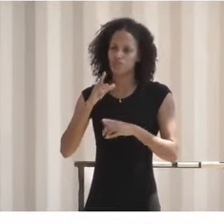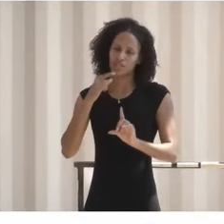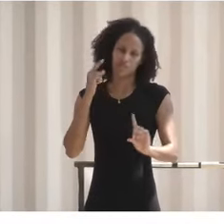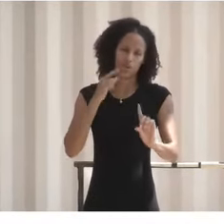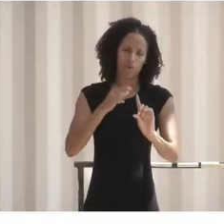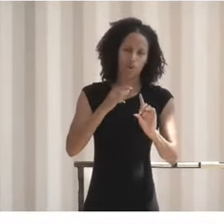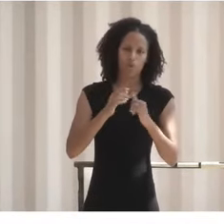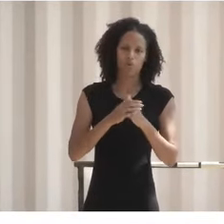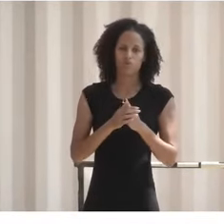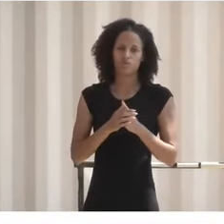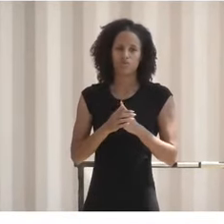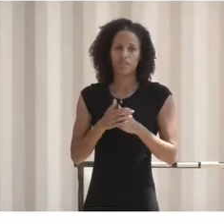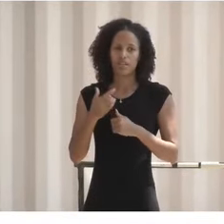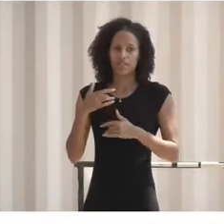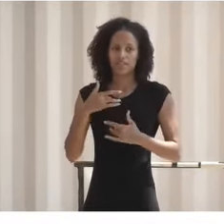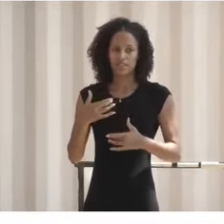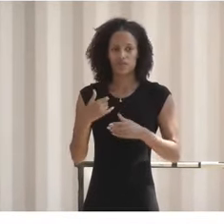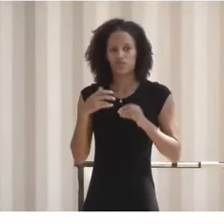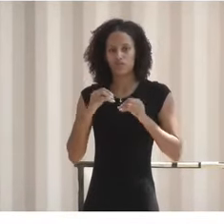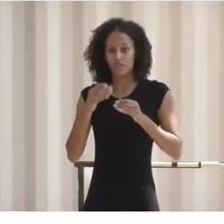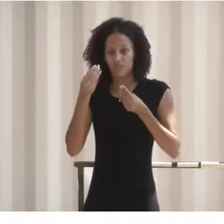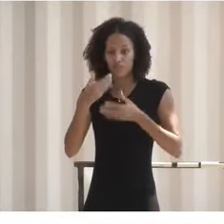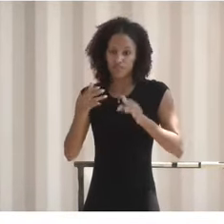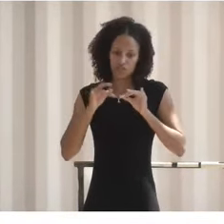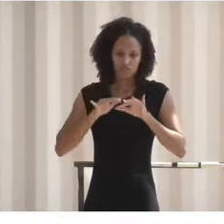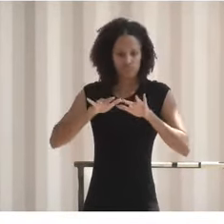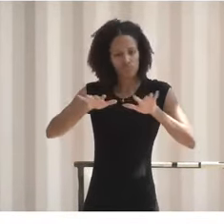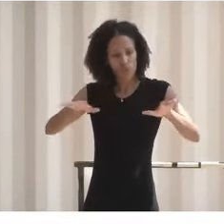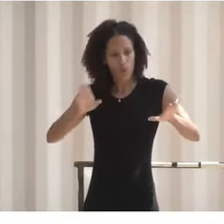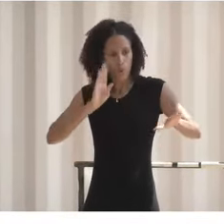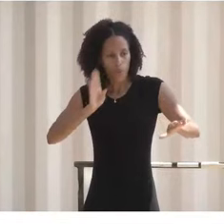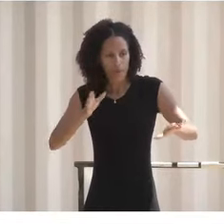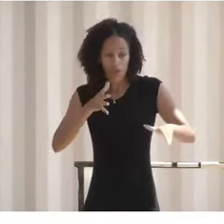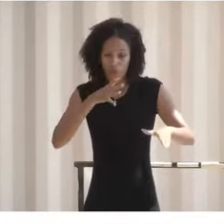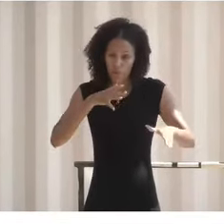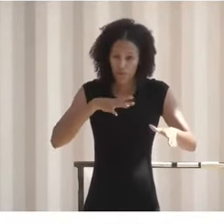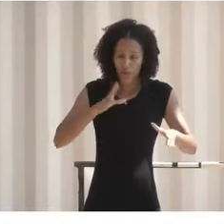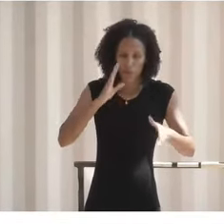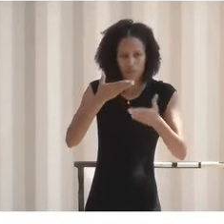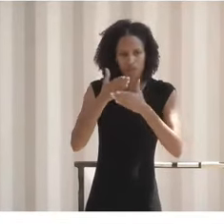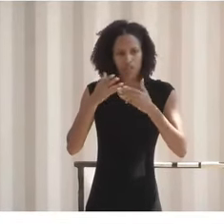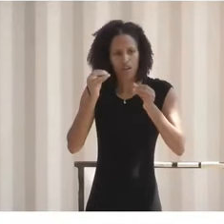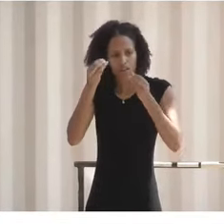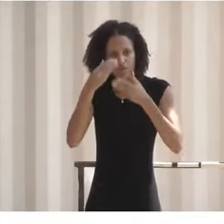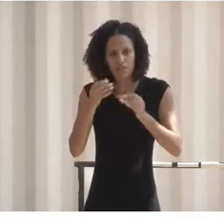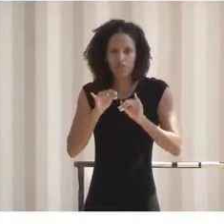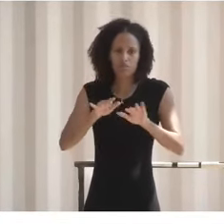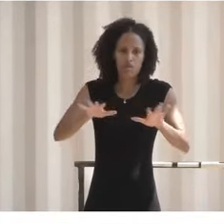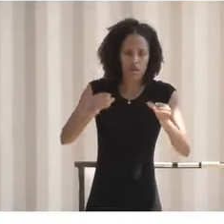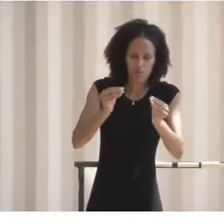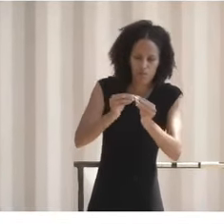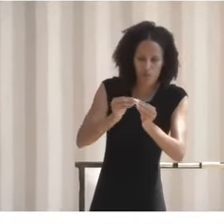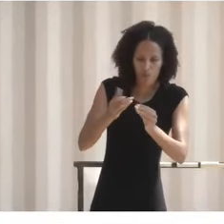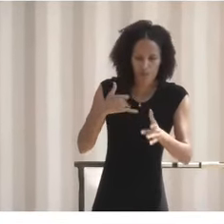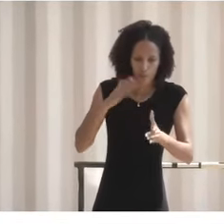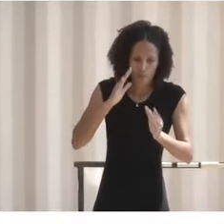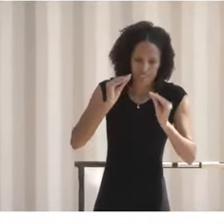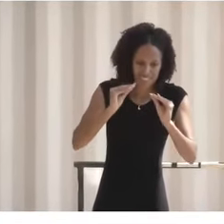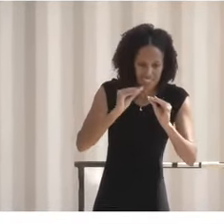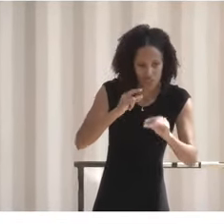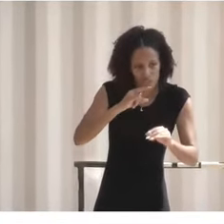key, because they tend to spread information more than the men, actually, because they will teach their kids, for